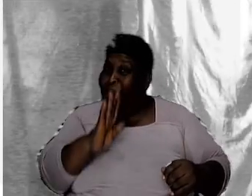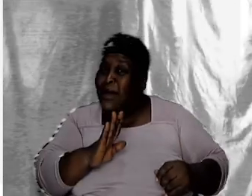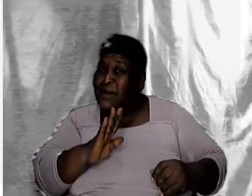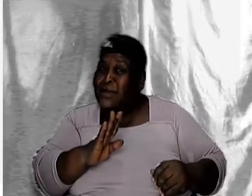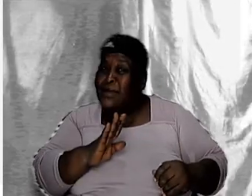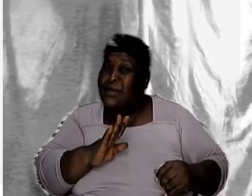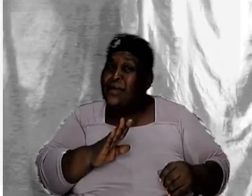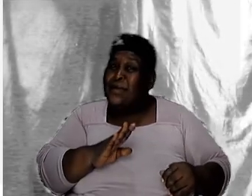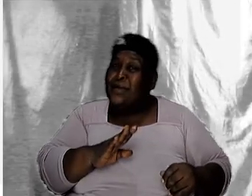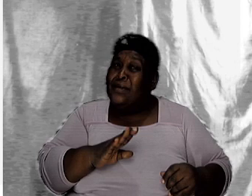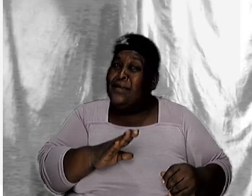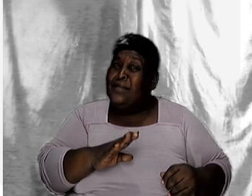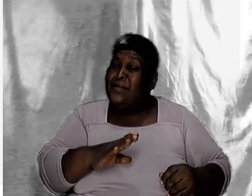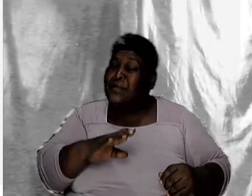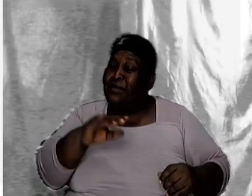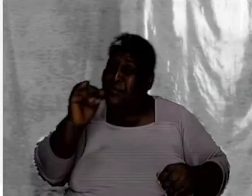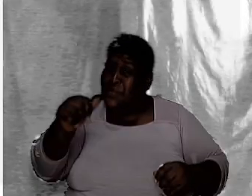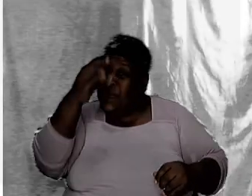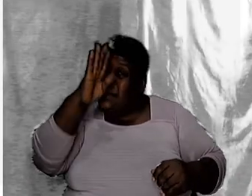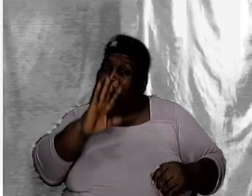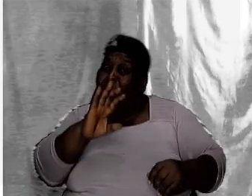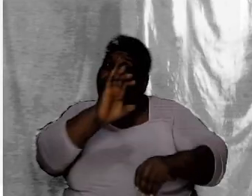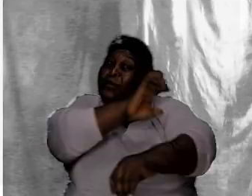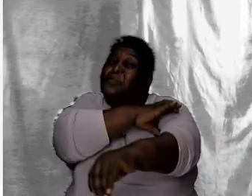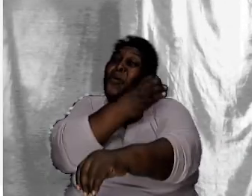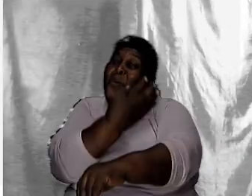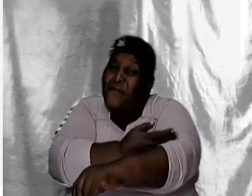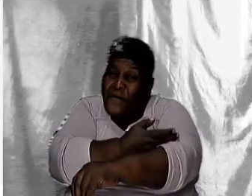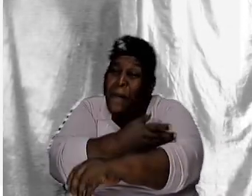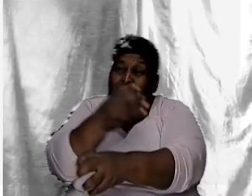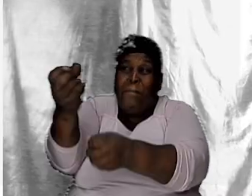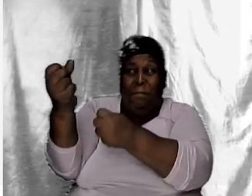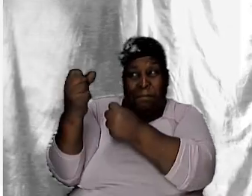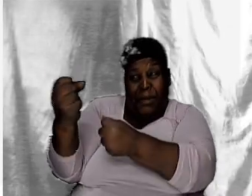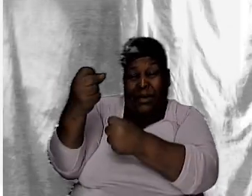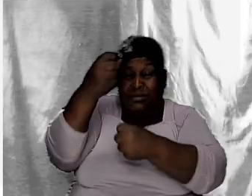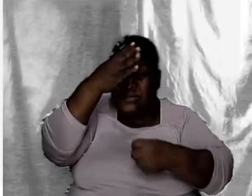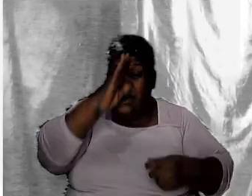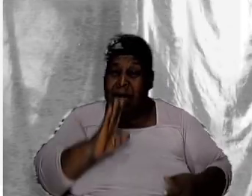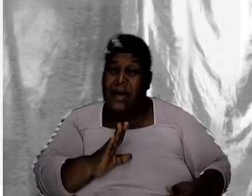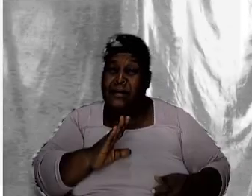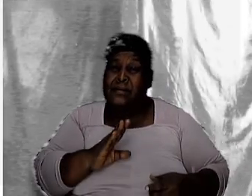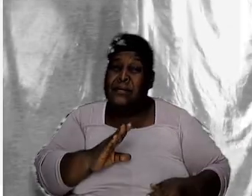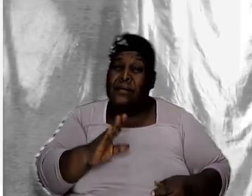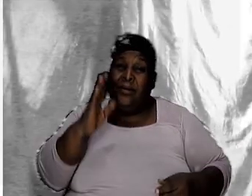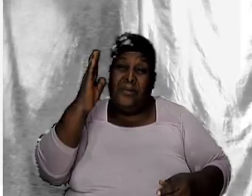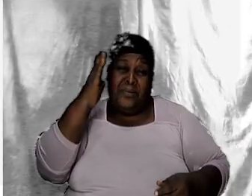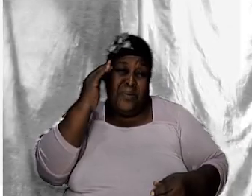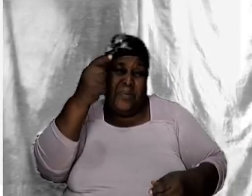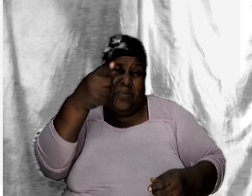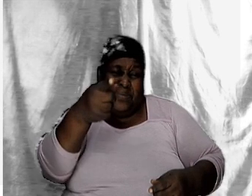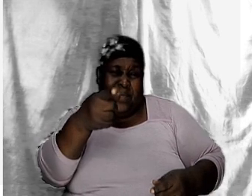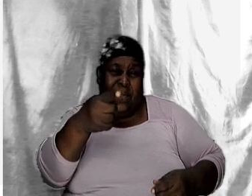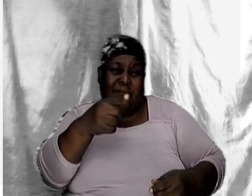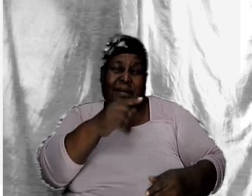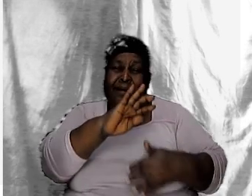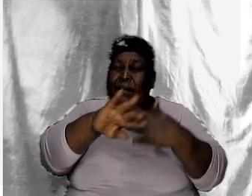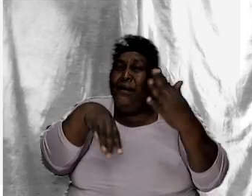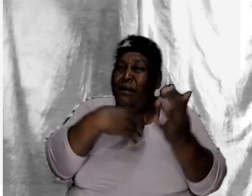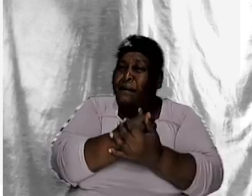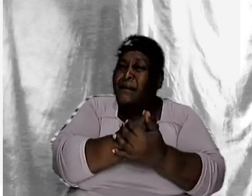You acknowledge that he's a powerful God. You acknowledge that he's a mighty God. You acknowledge that you